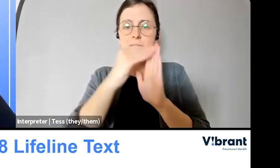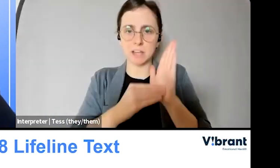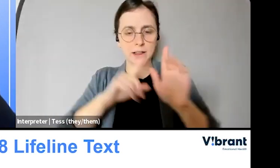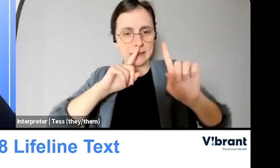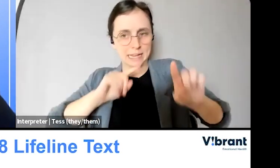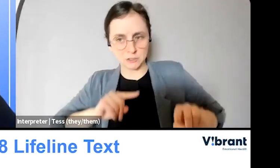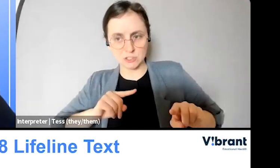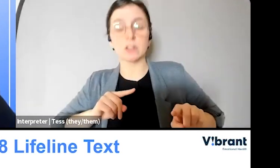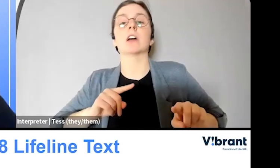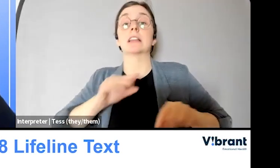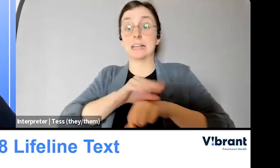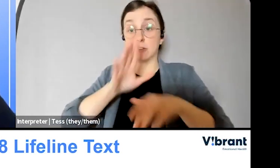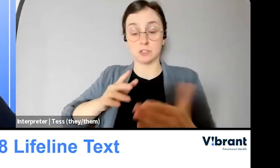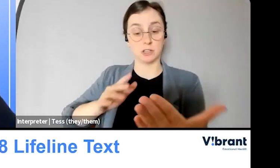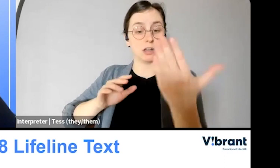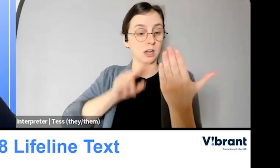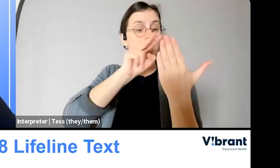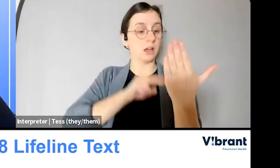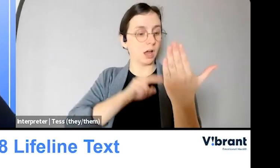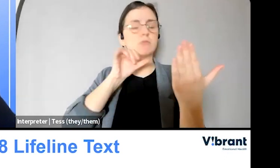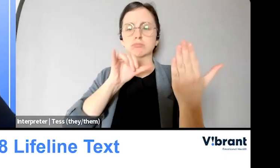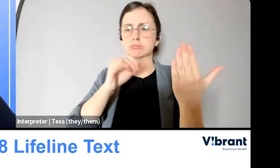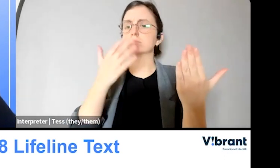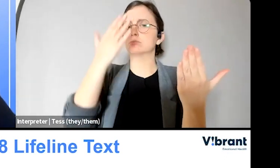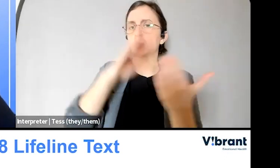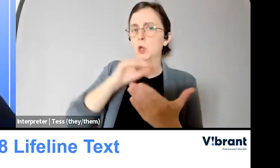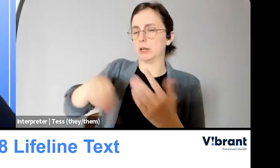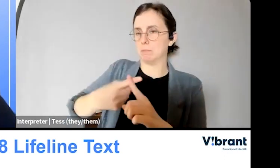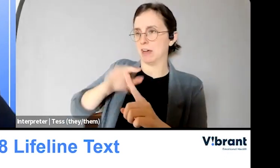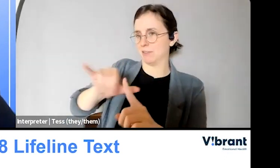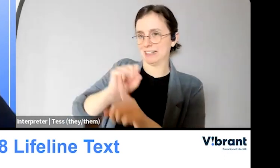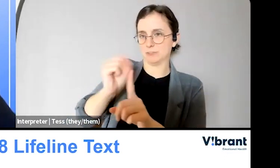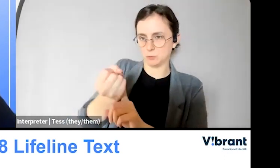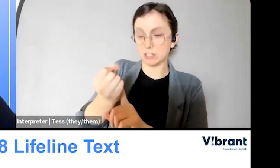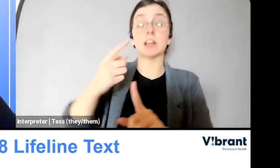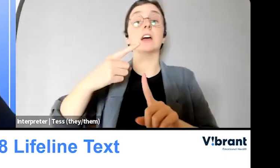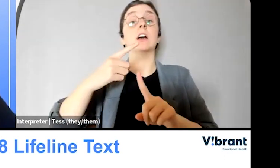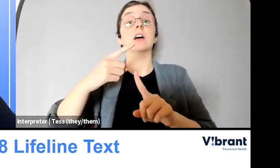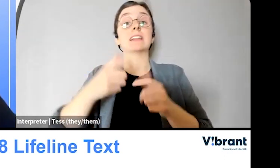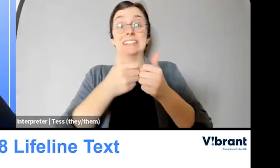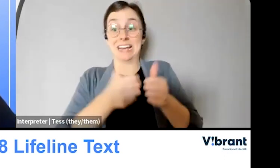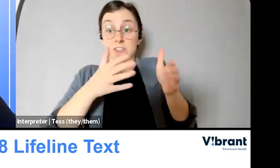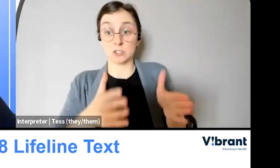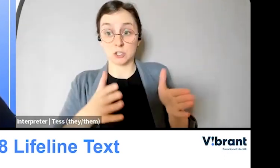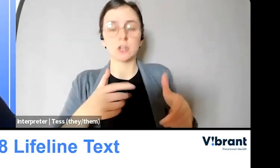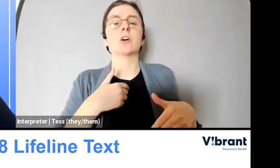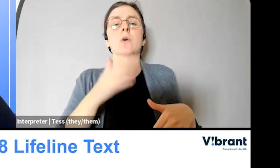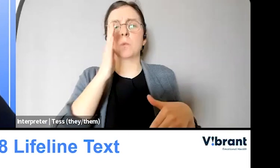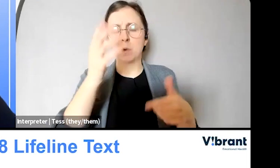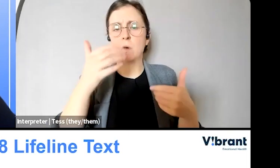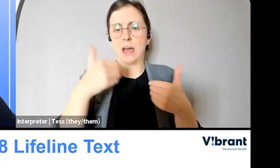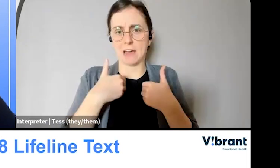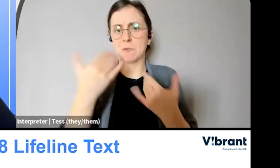knows about the wait time that will exist and other options for reducing their distress or reaching a